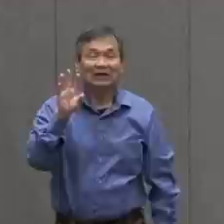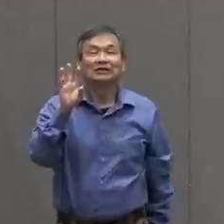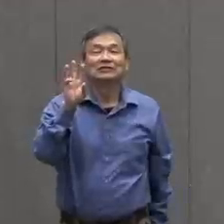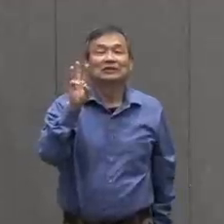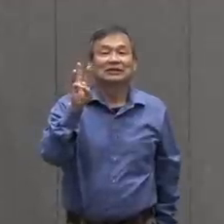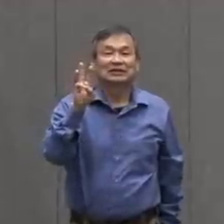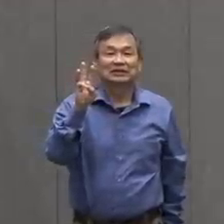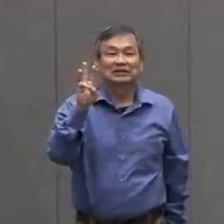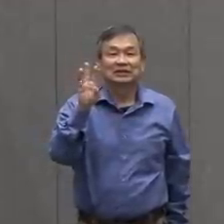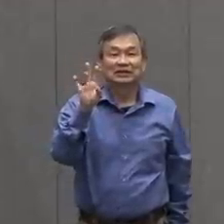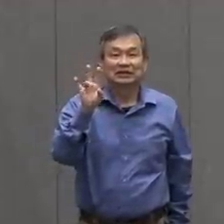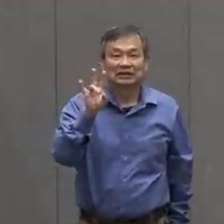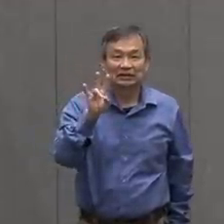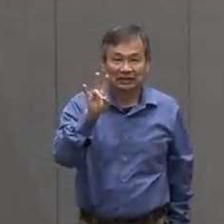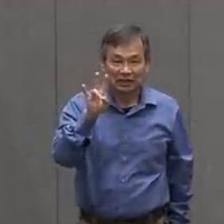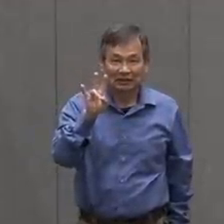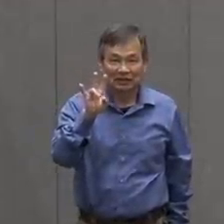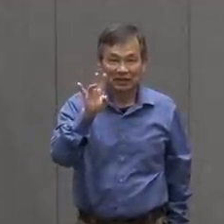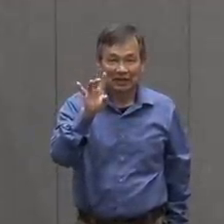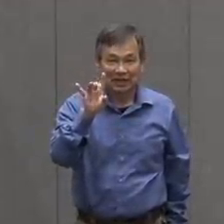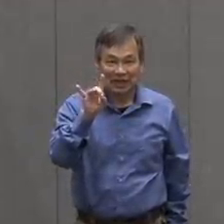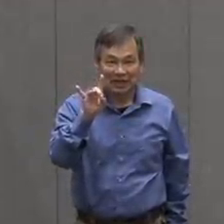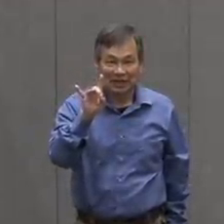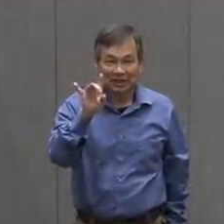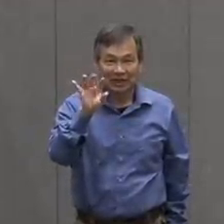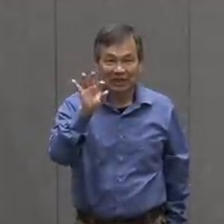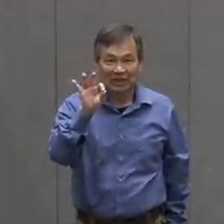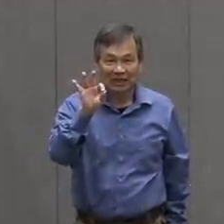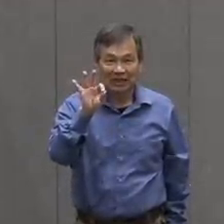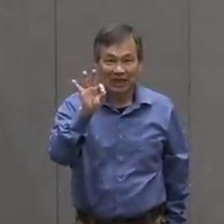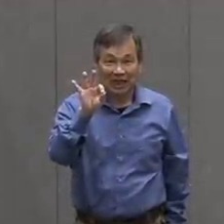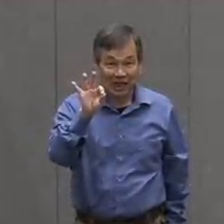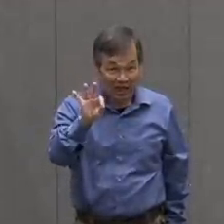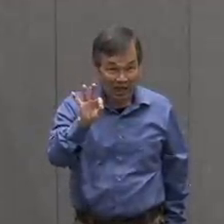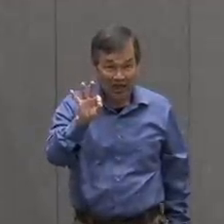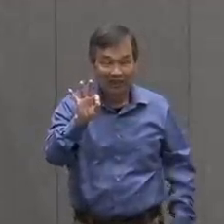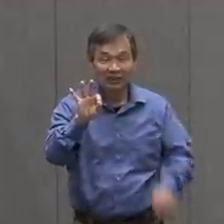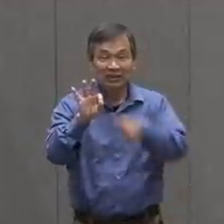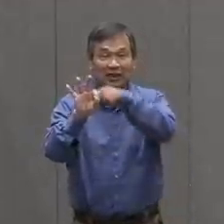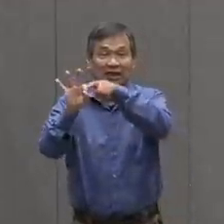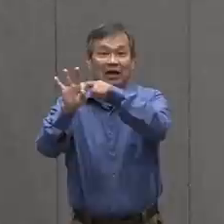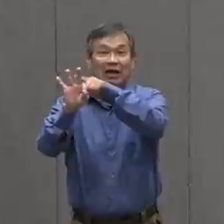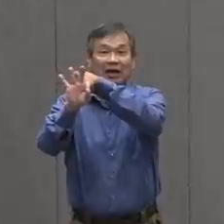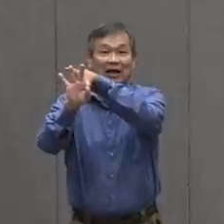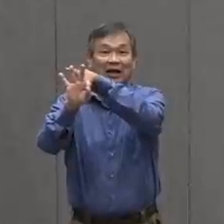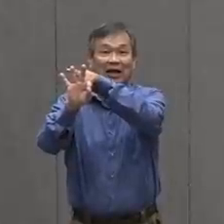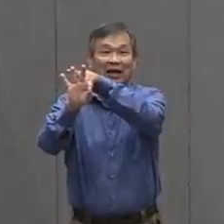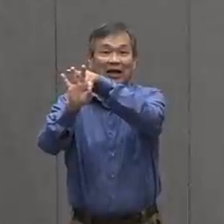6, 7, 8, 9,